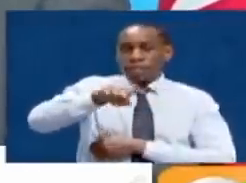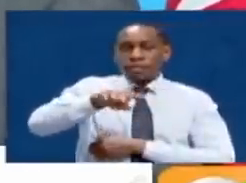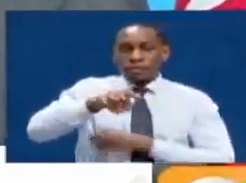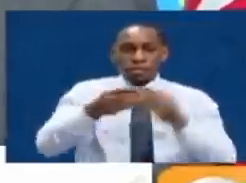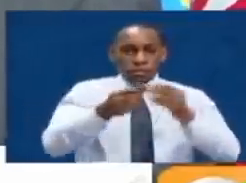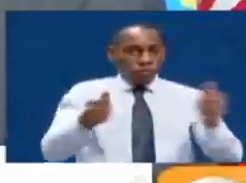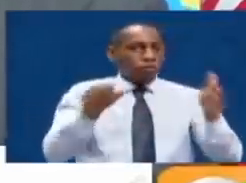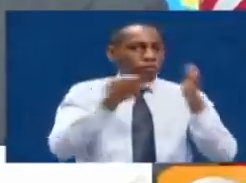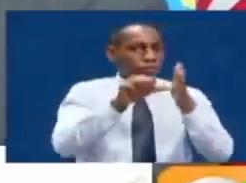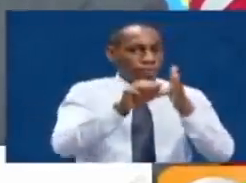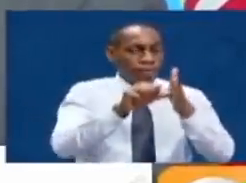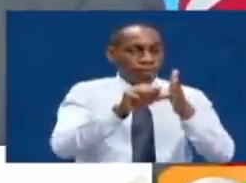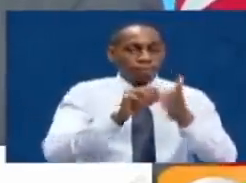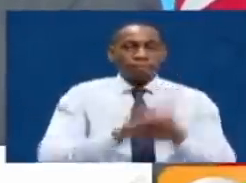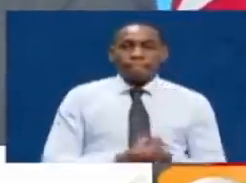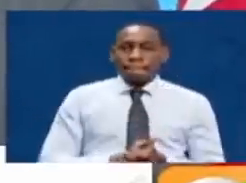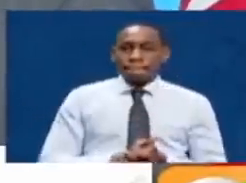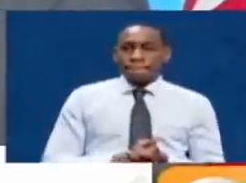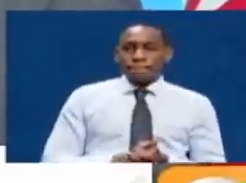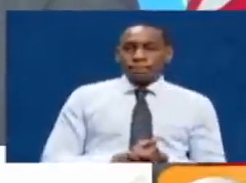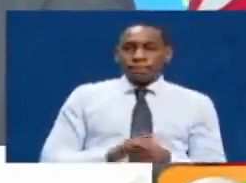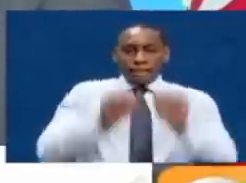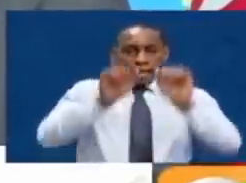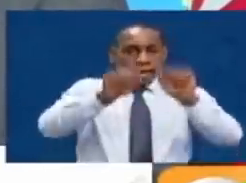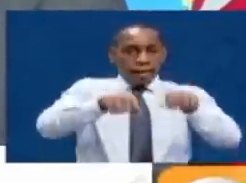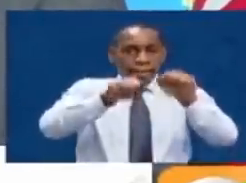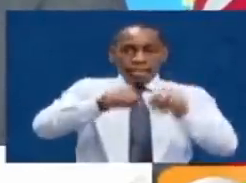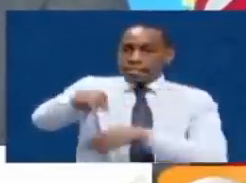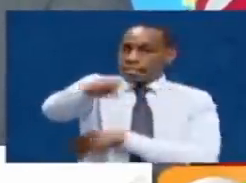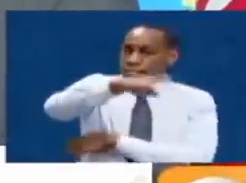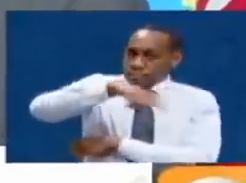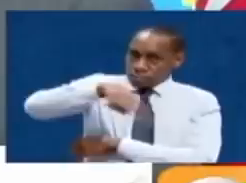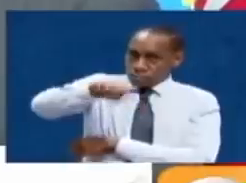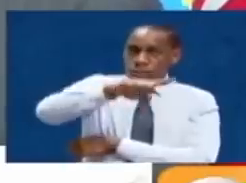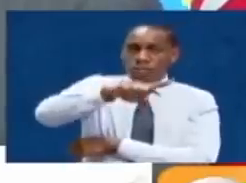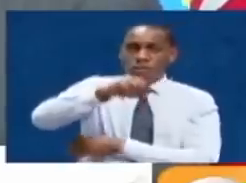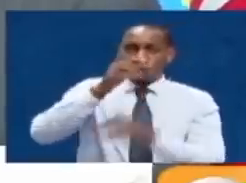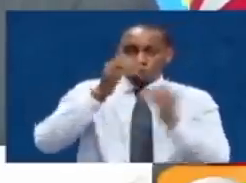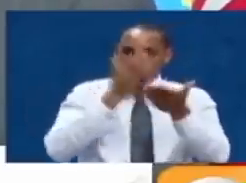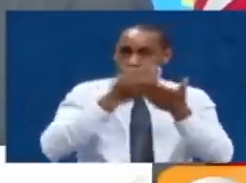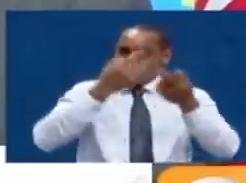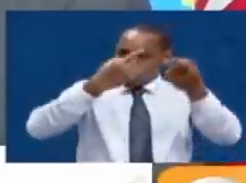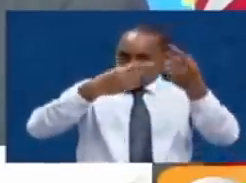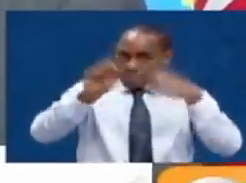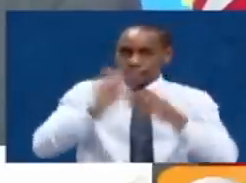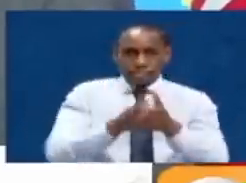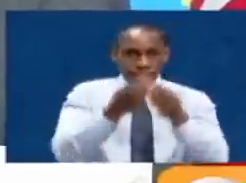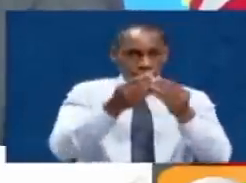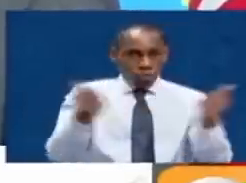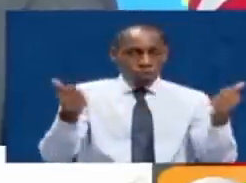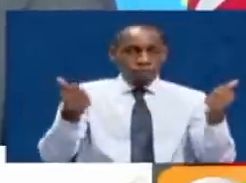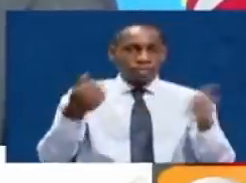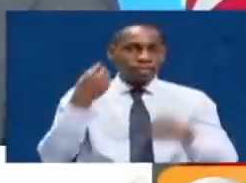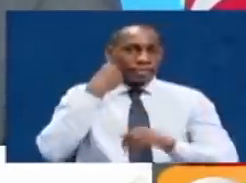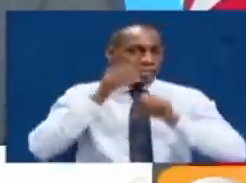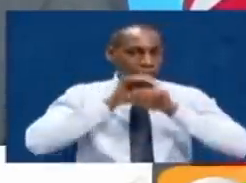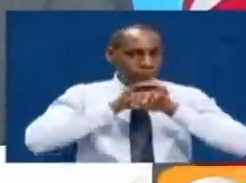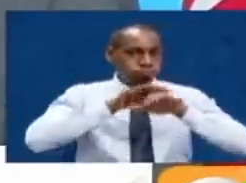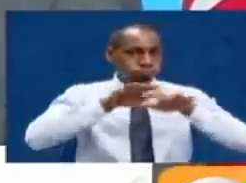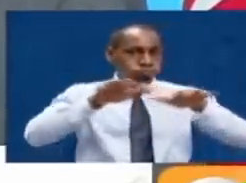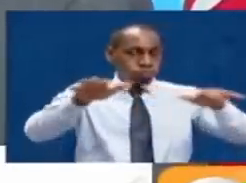with the current crisis. Our ability to succeed in dealing with this